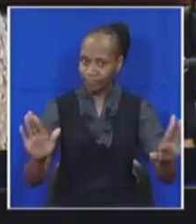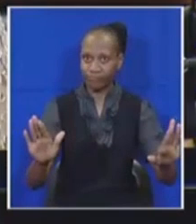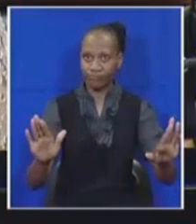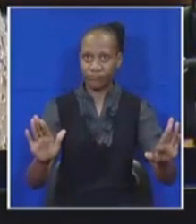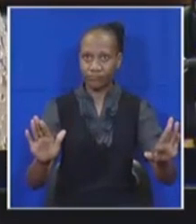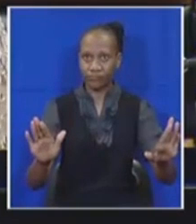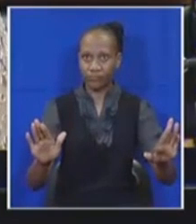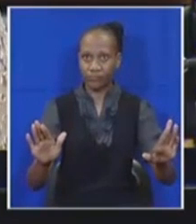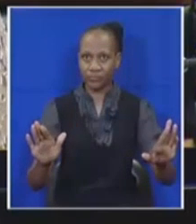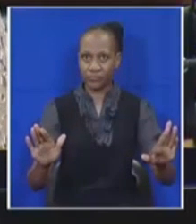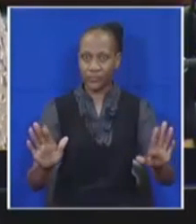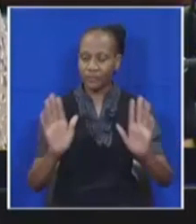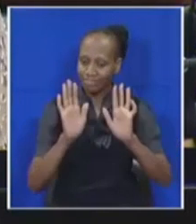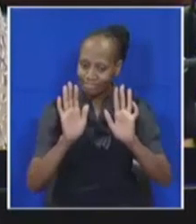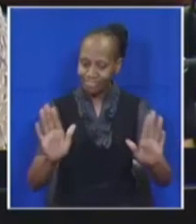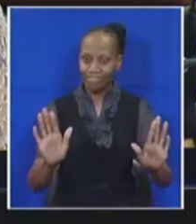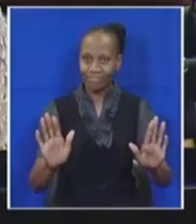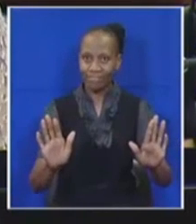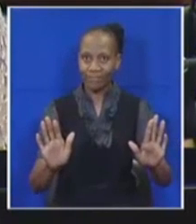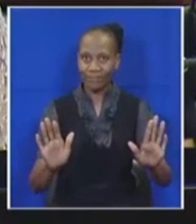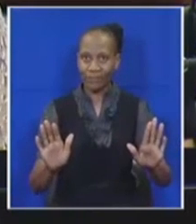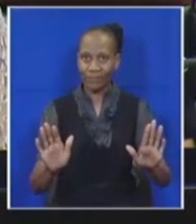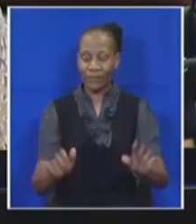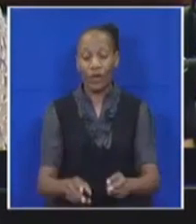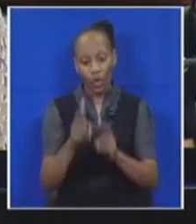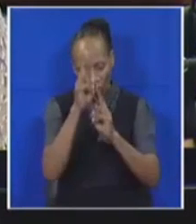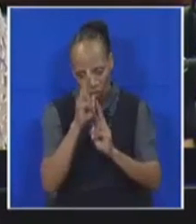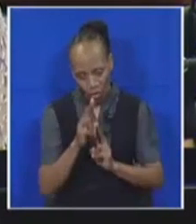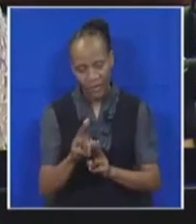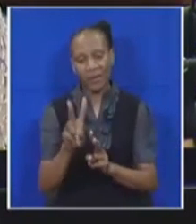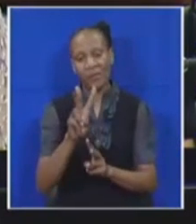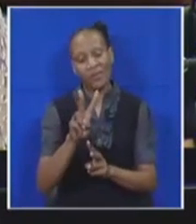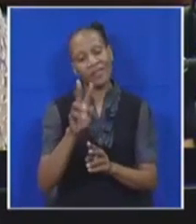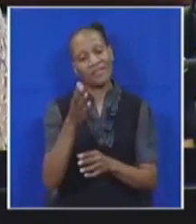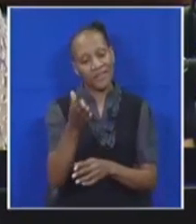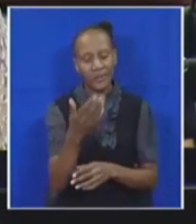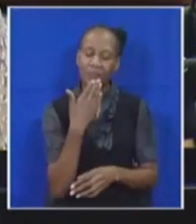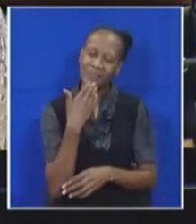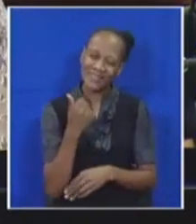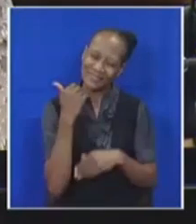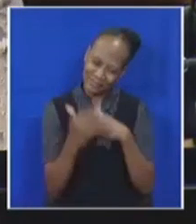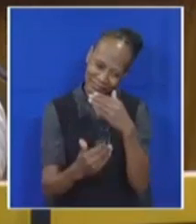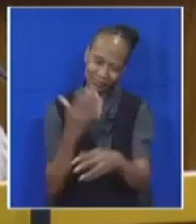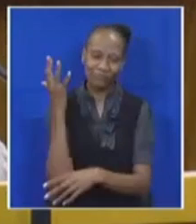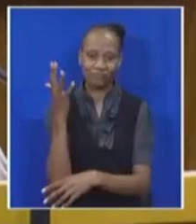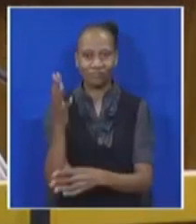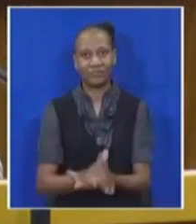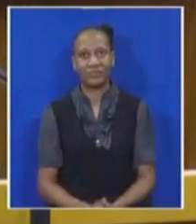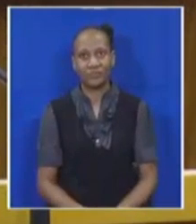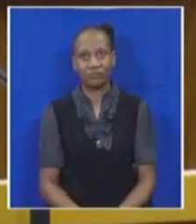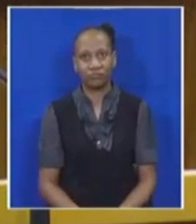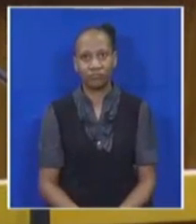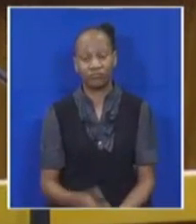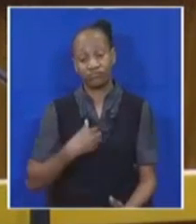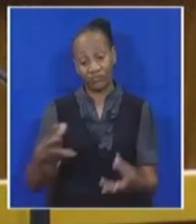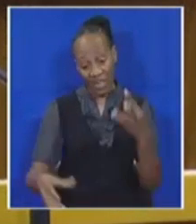and the constituencies that put us here. Honorable Van Damme, please continue with your speech. I'll add this to my speech.